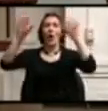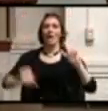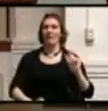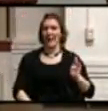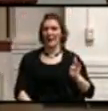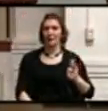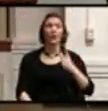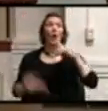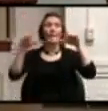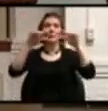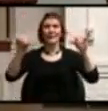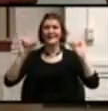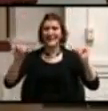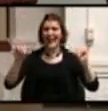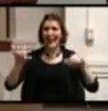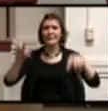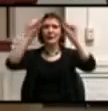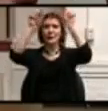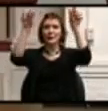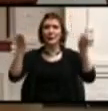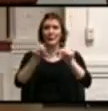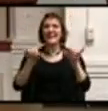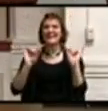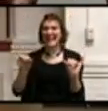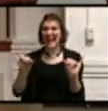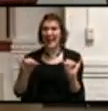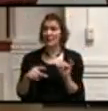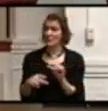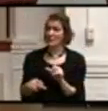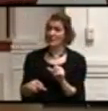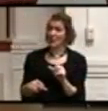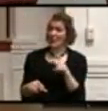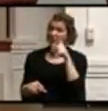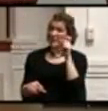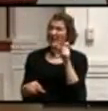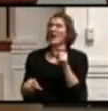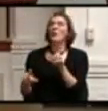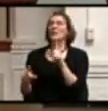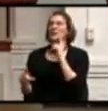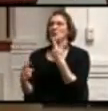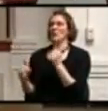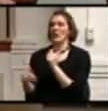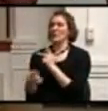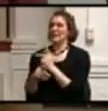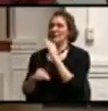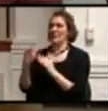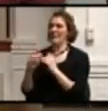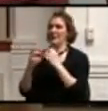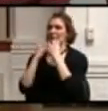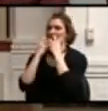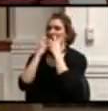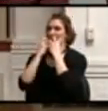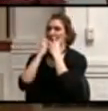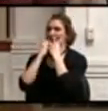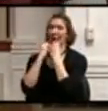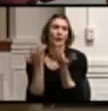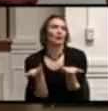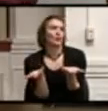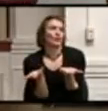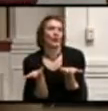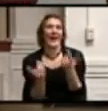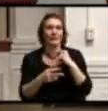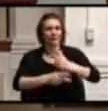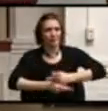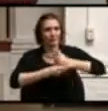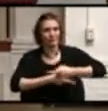stays, the head above the window. It's just to hold the building together. That's true. So we have to be very